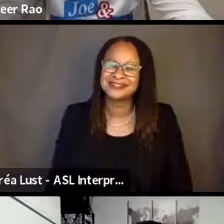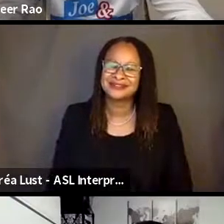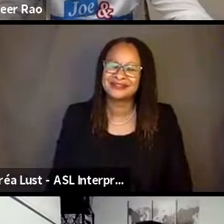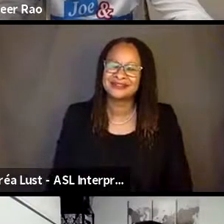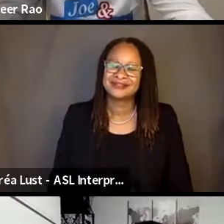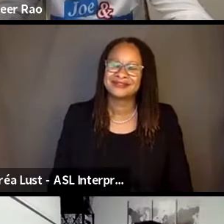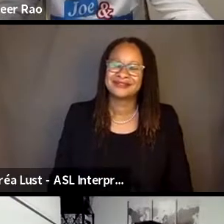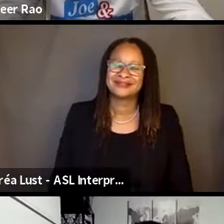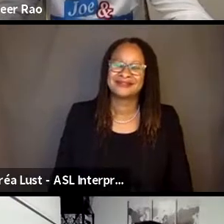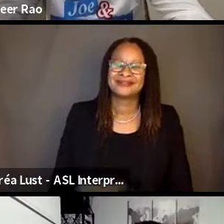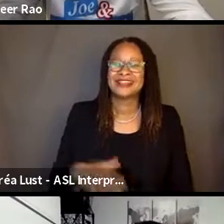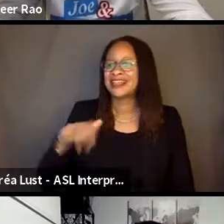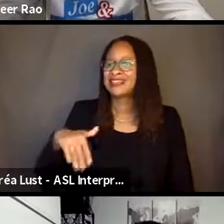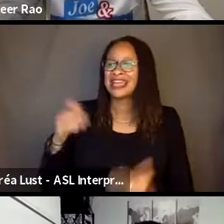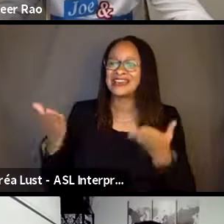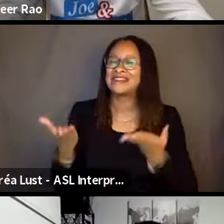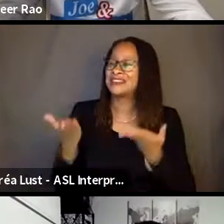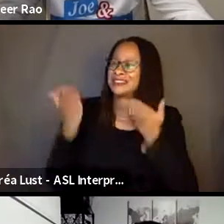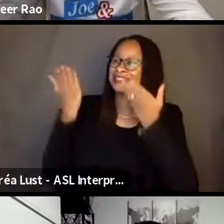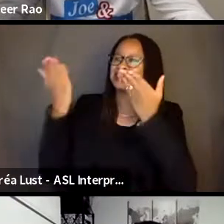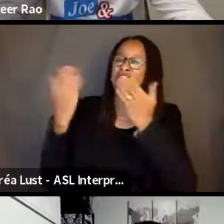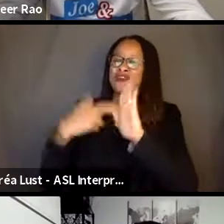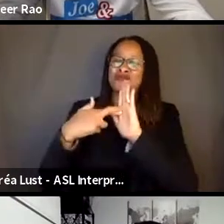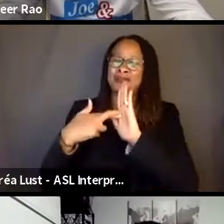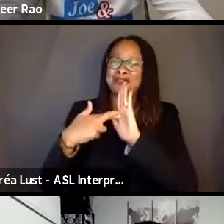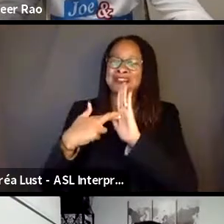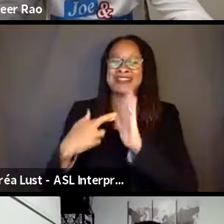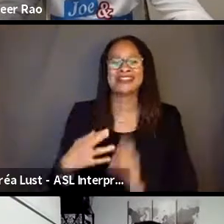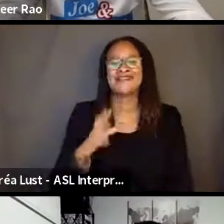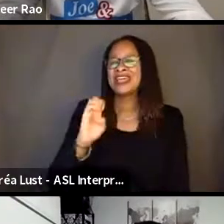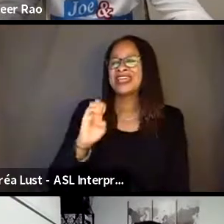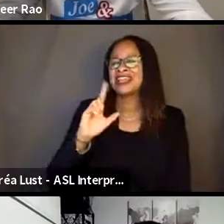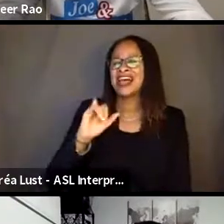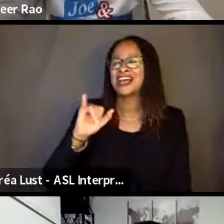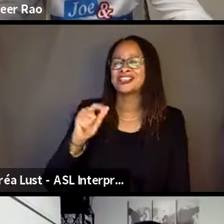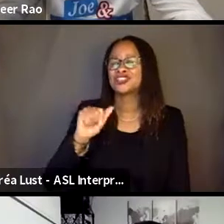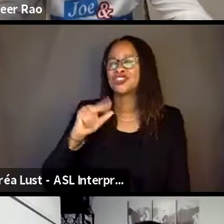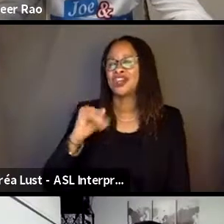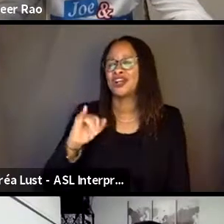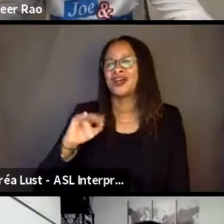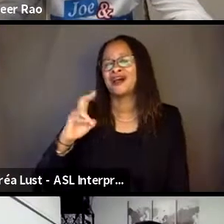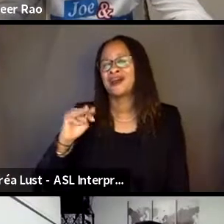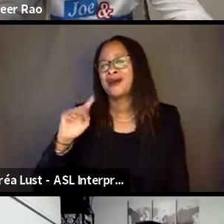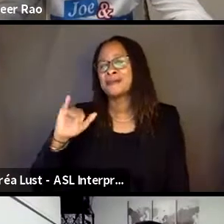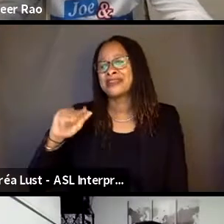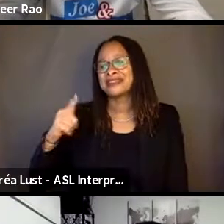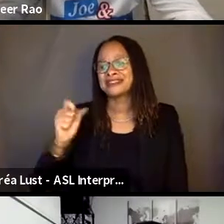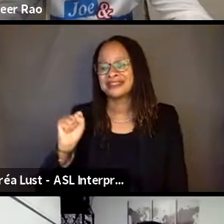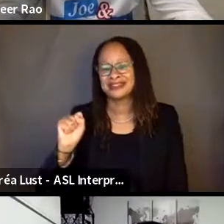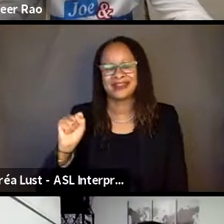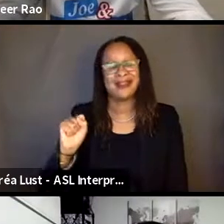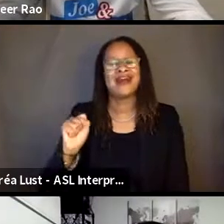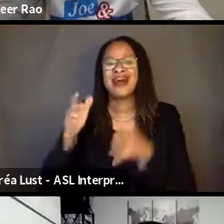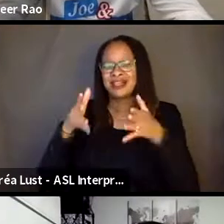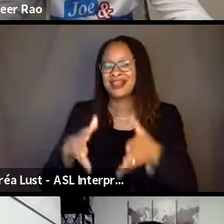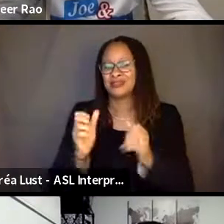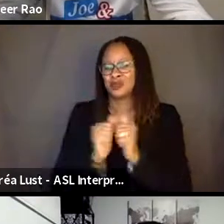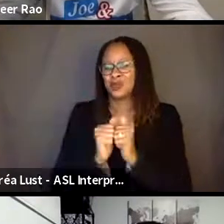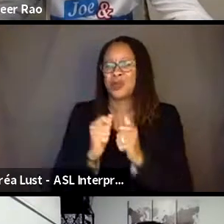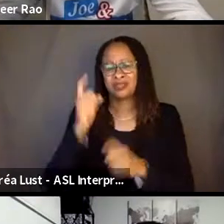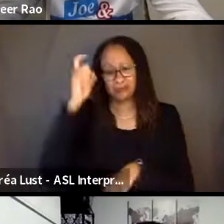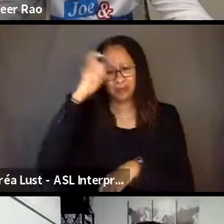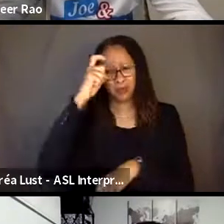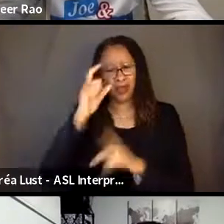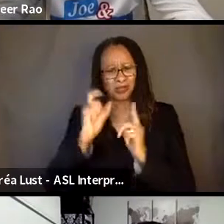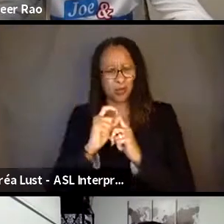and esteemed Representative Elijah Cummings left us with some very, very wise words that I believe